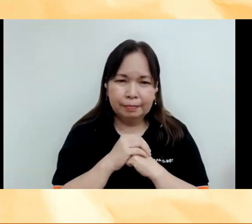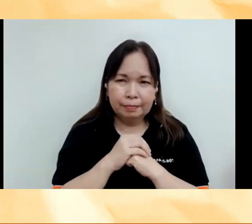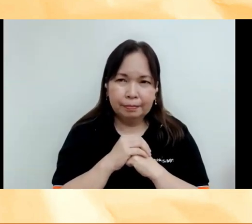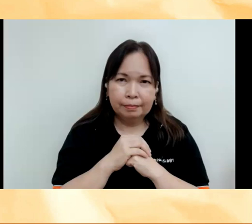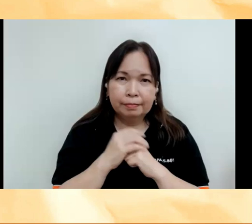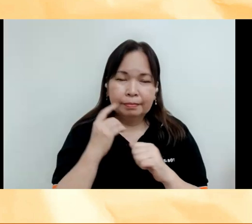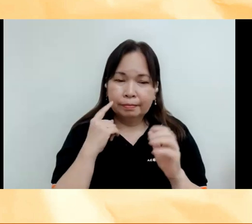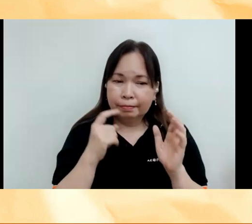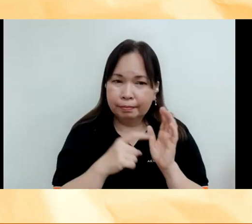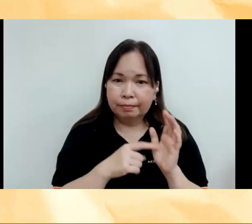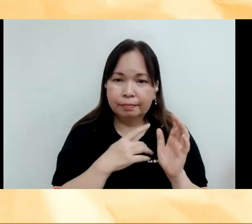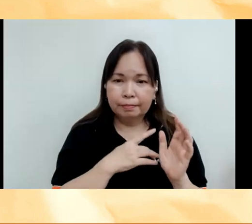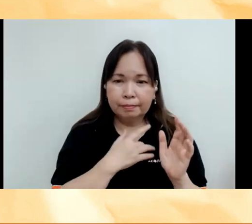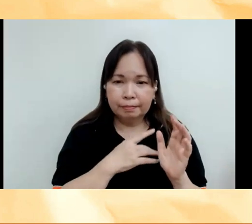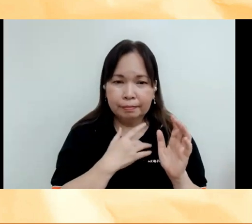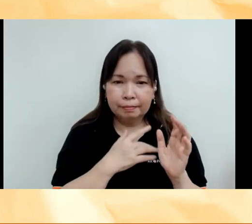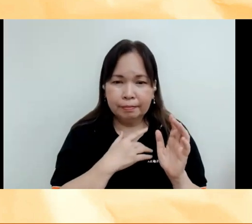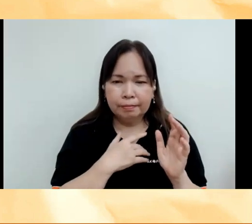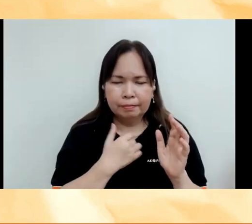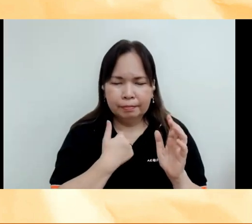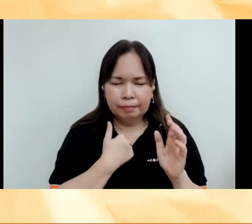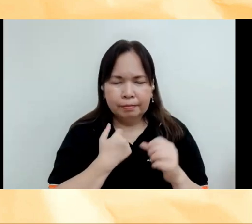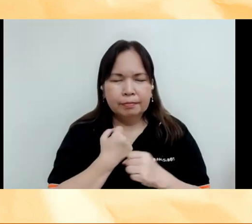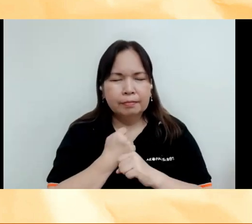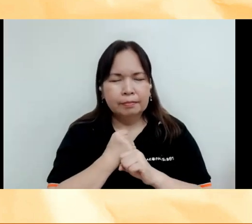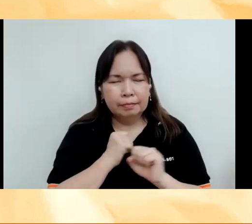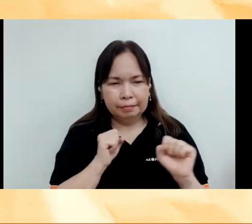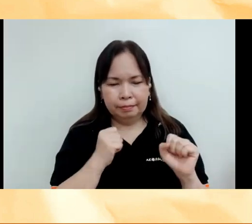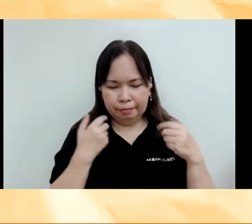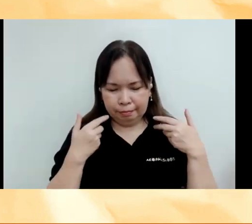Notice the feeling of safety in your body.